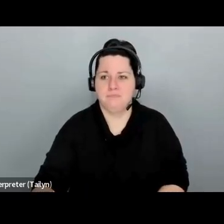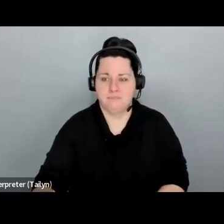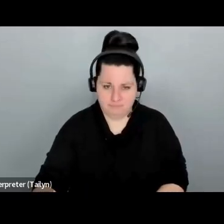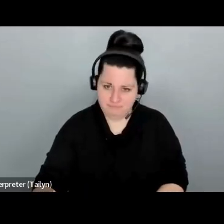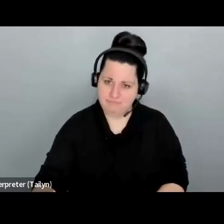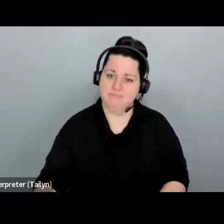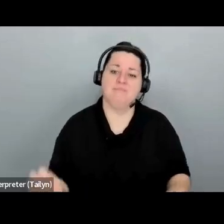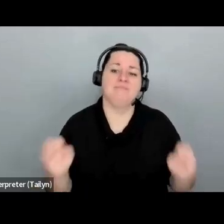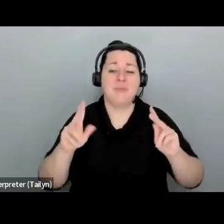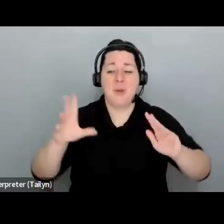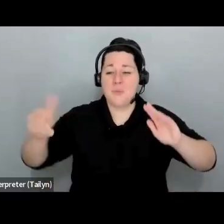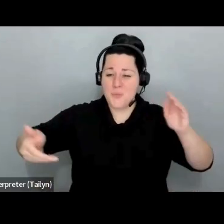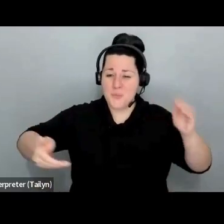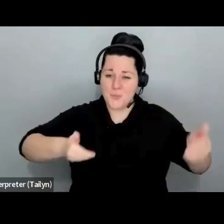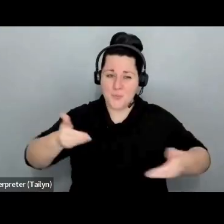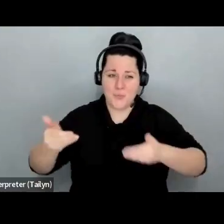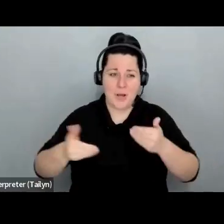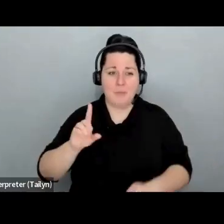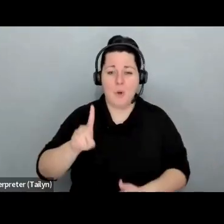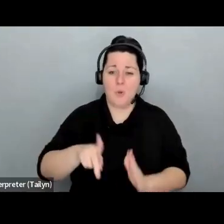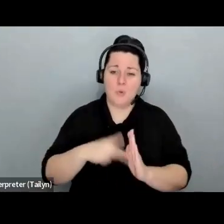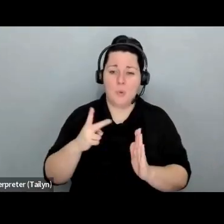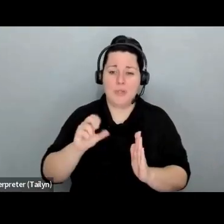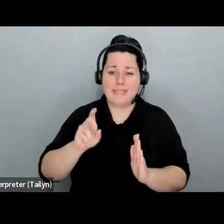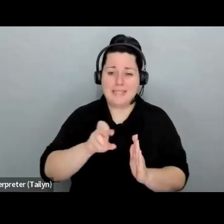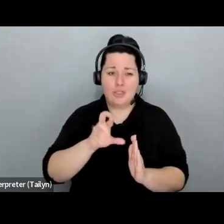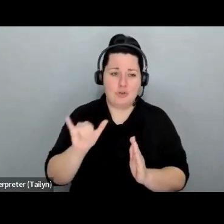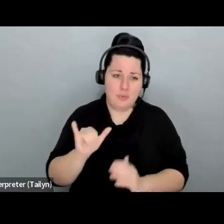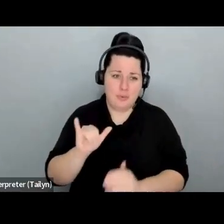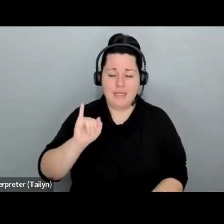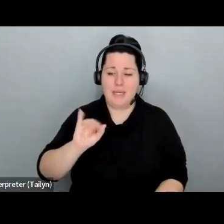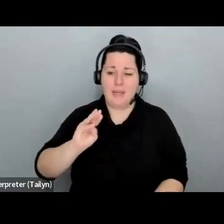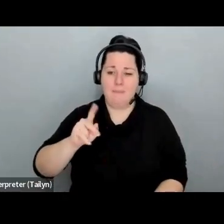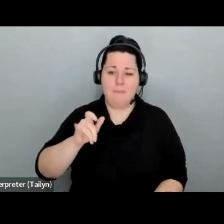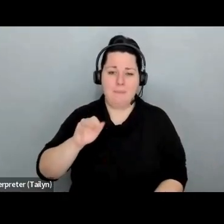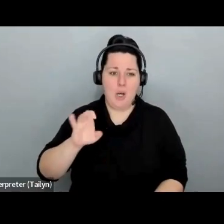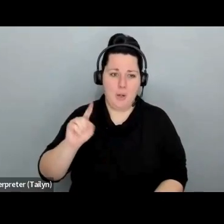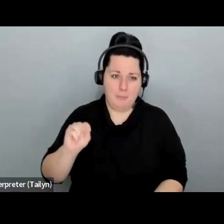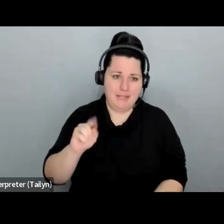All right, so welcome to the Dual-Sensory Impairment Rule